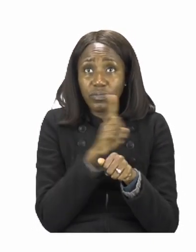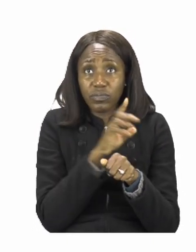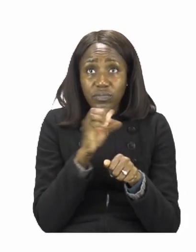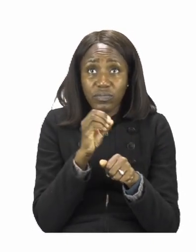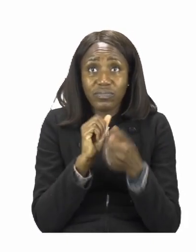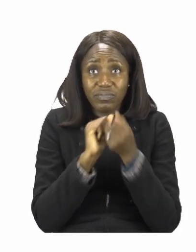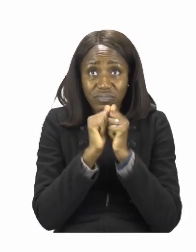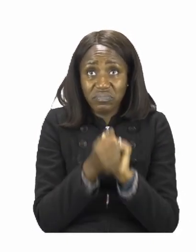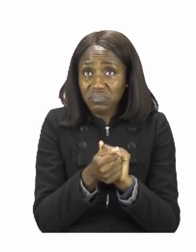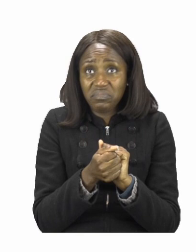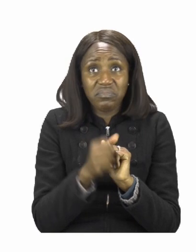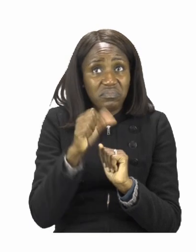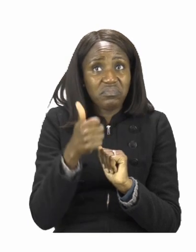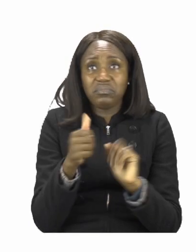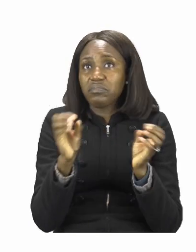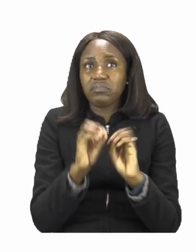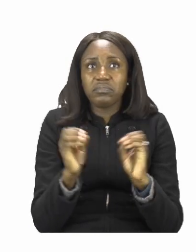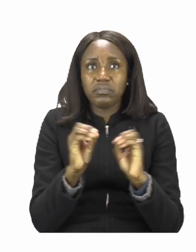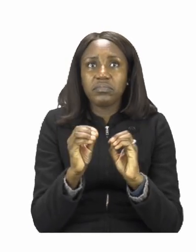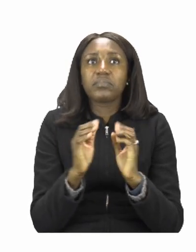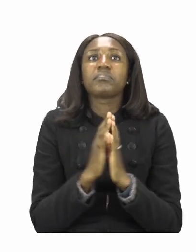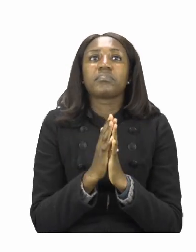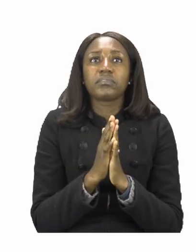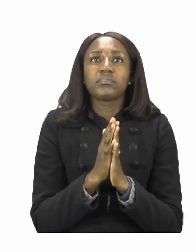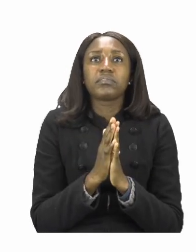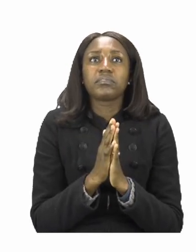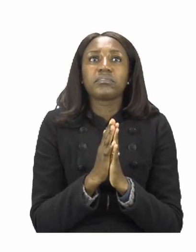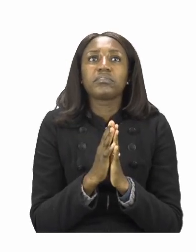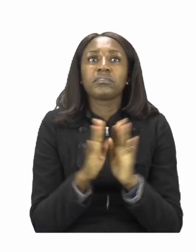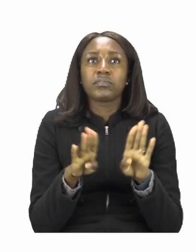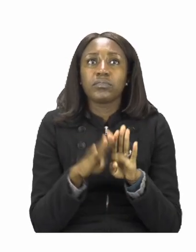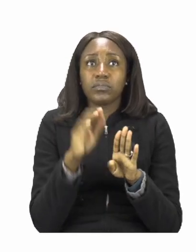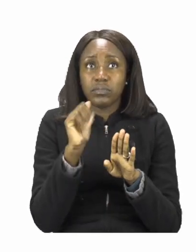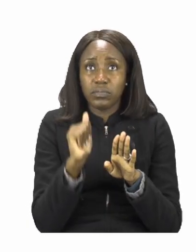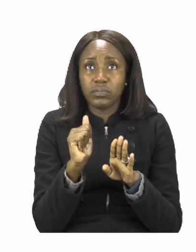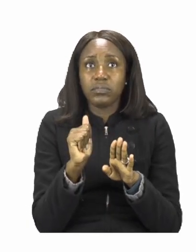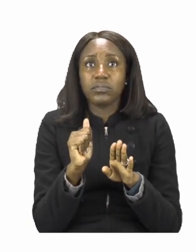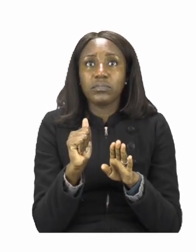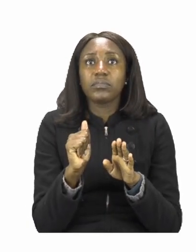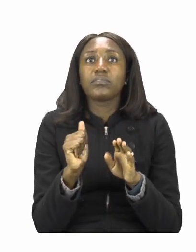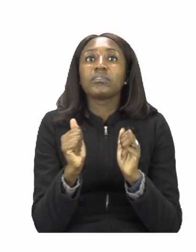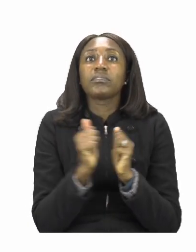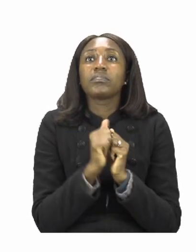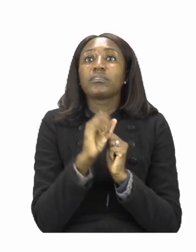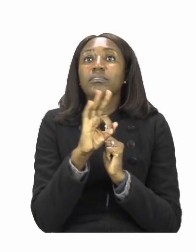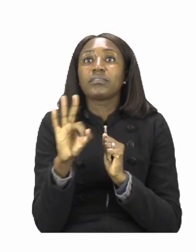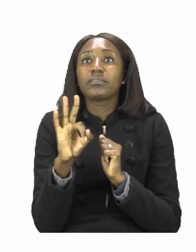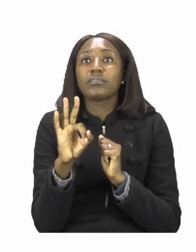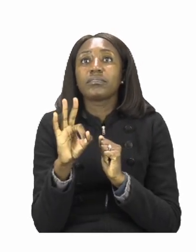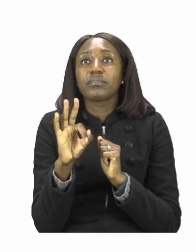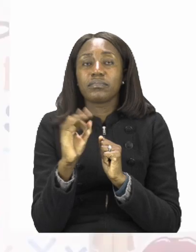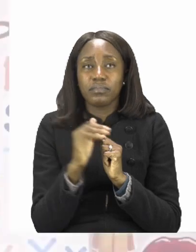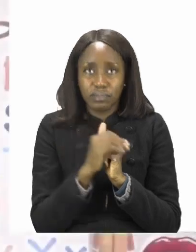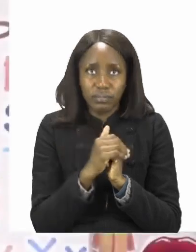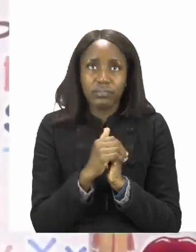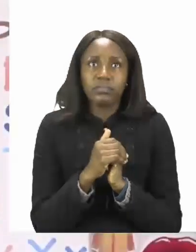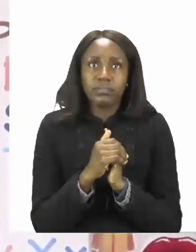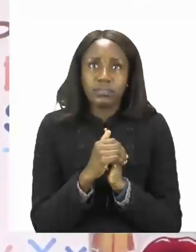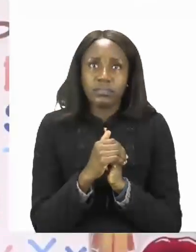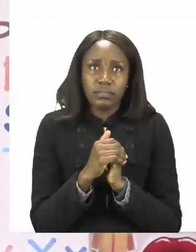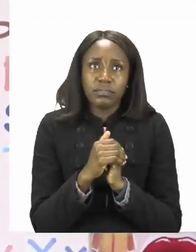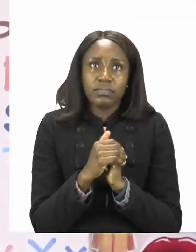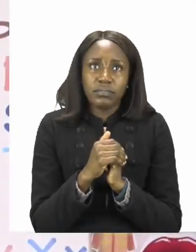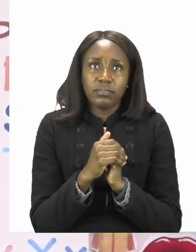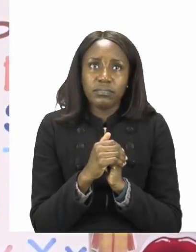nothing else. So, let's do A and F together. Now, the first thing we're going to